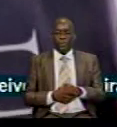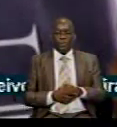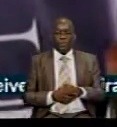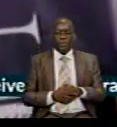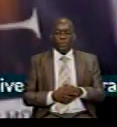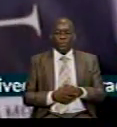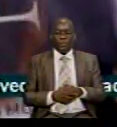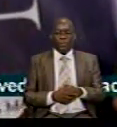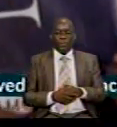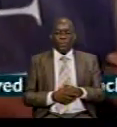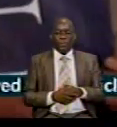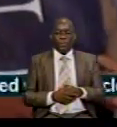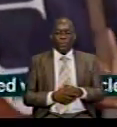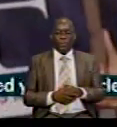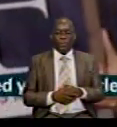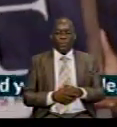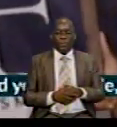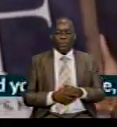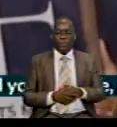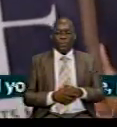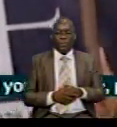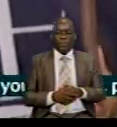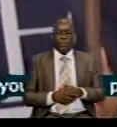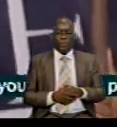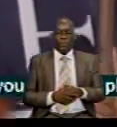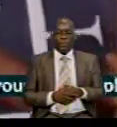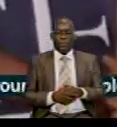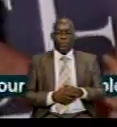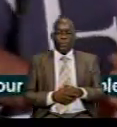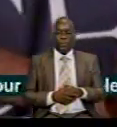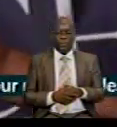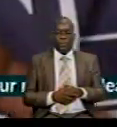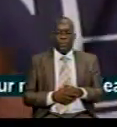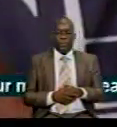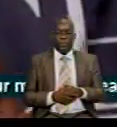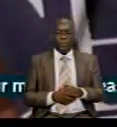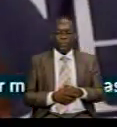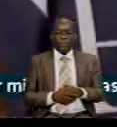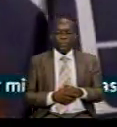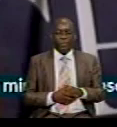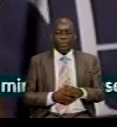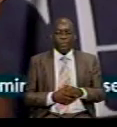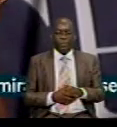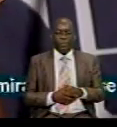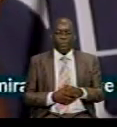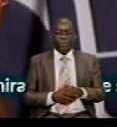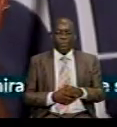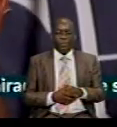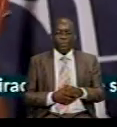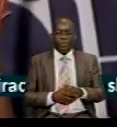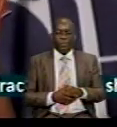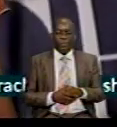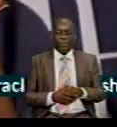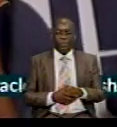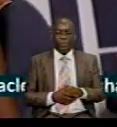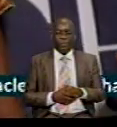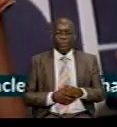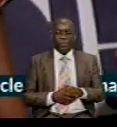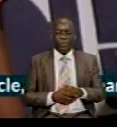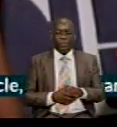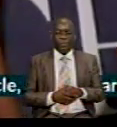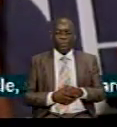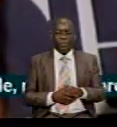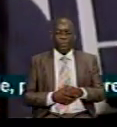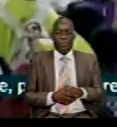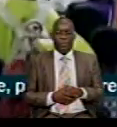Dieu. Alléluia. Il dit quoi? Dis le chose que Dieu a fait. Que Dieu n'ait pas marché plus